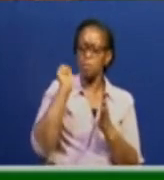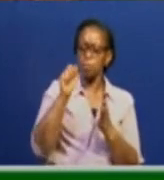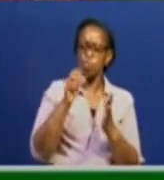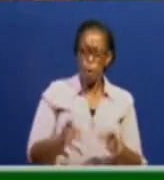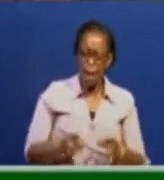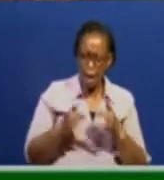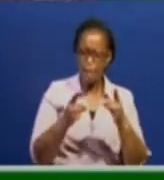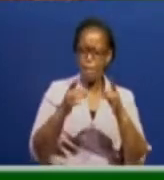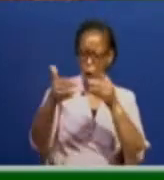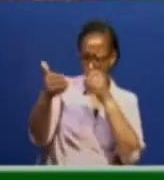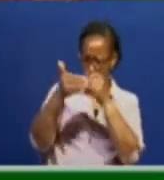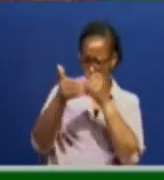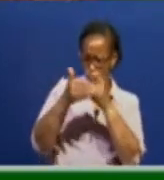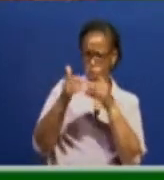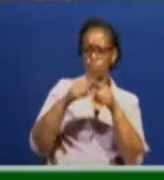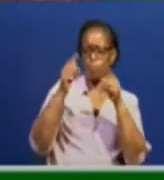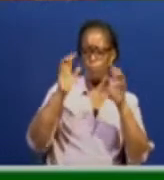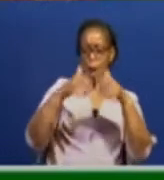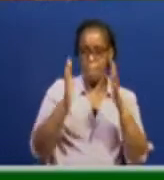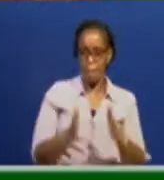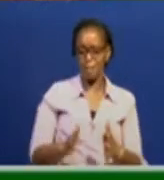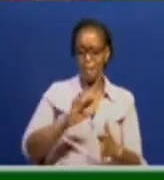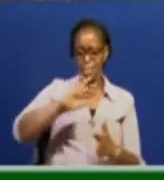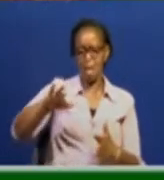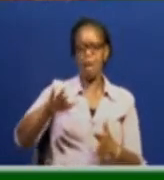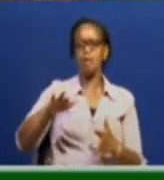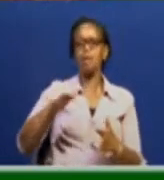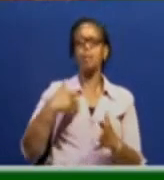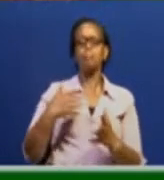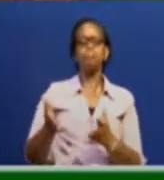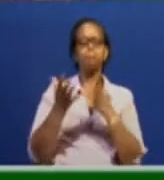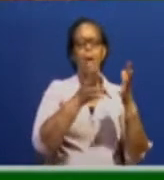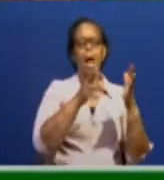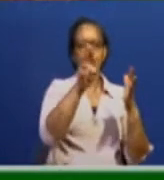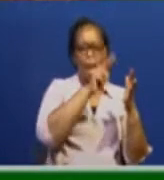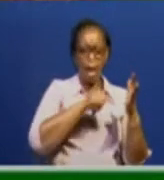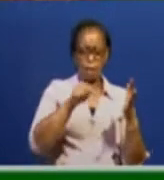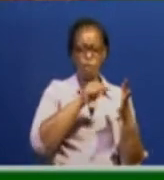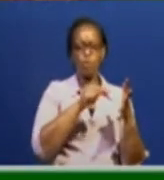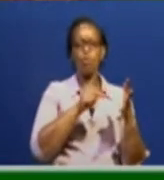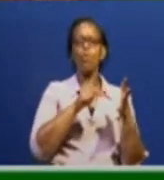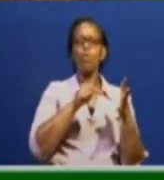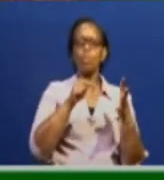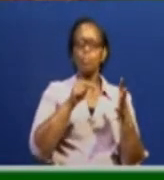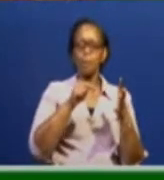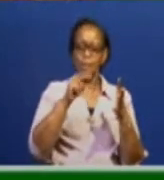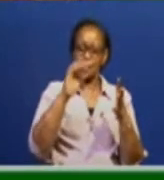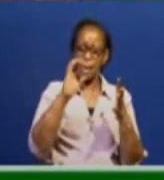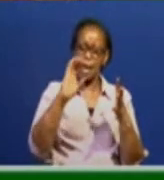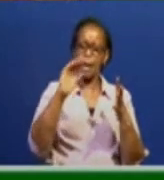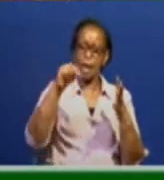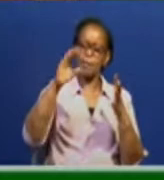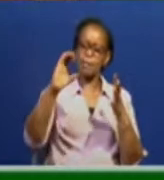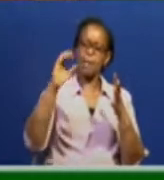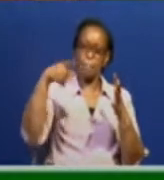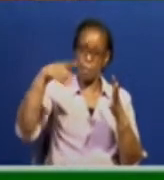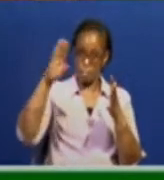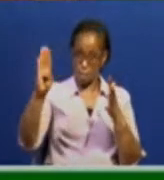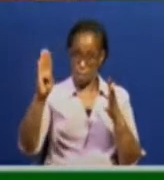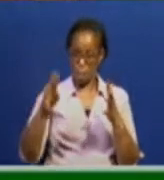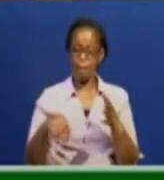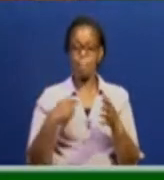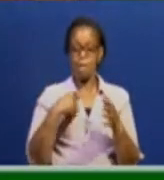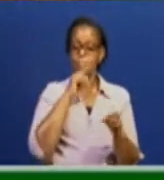delivered closer to the farmers rather than at the National Cereals and Produce Board of Depo. I assured